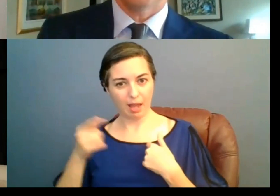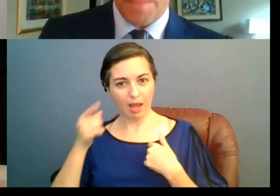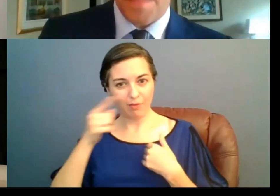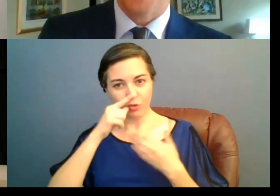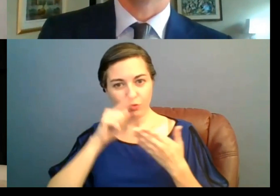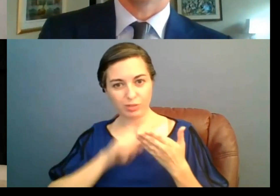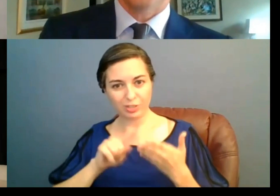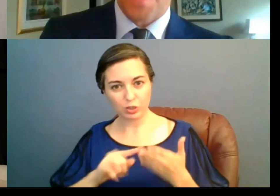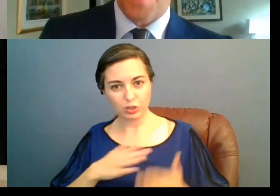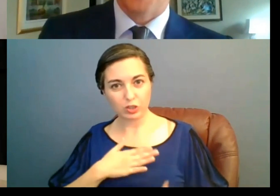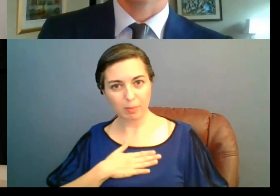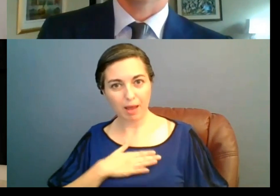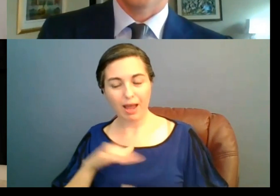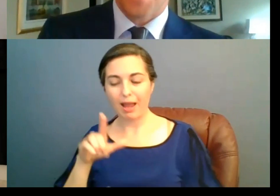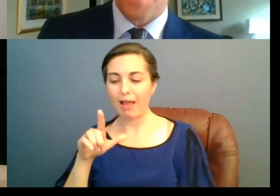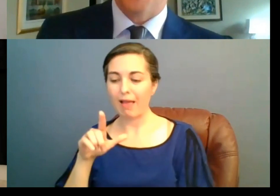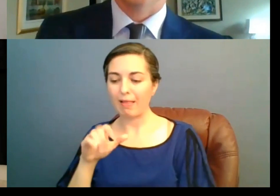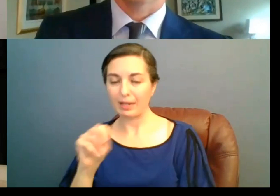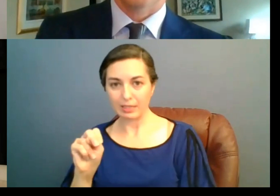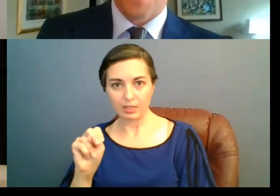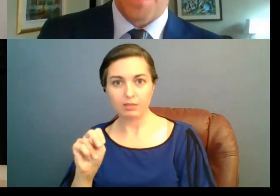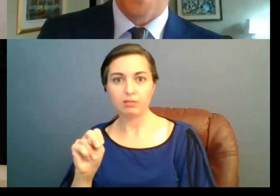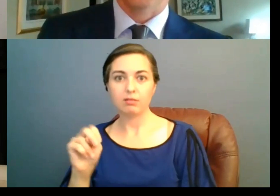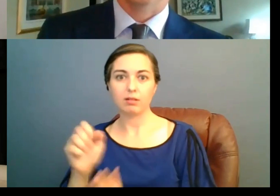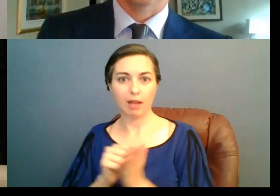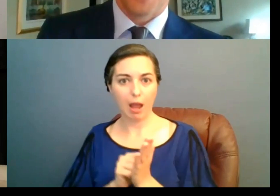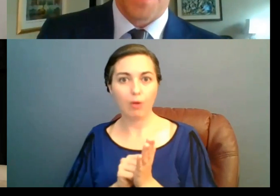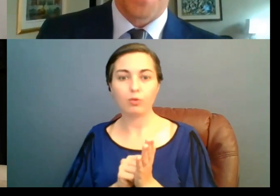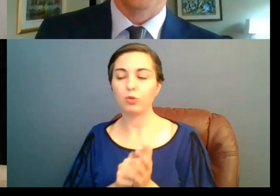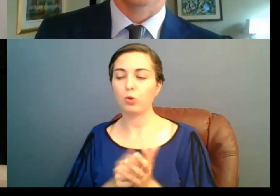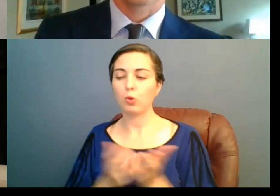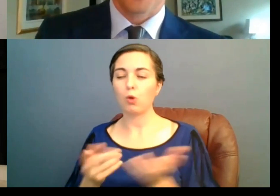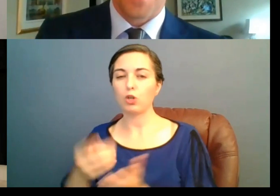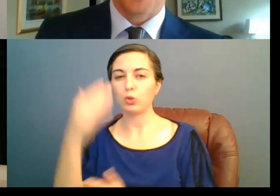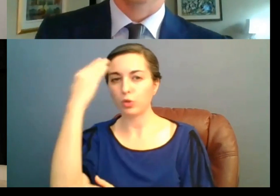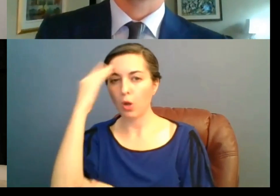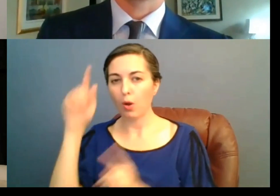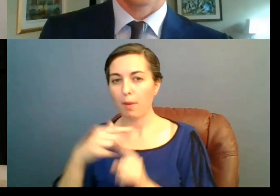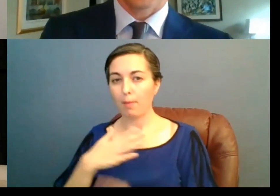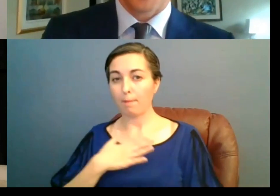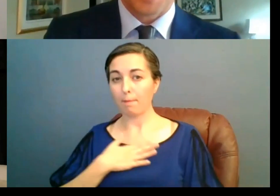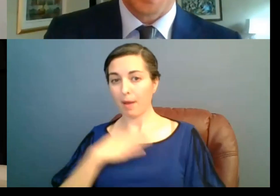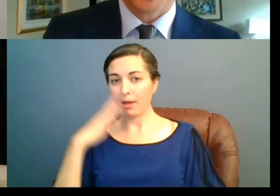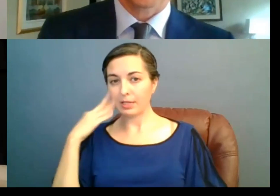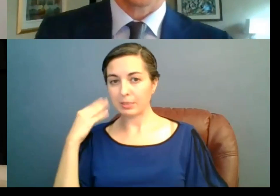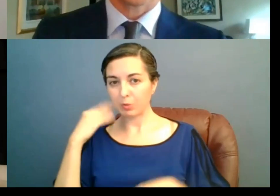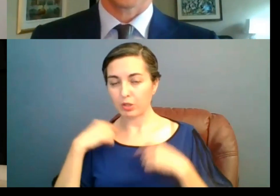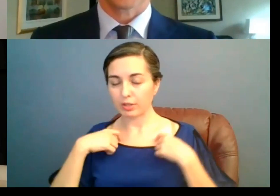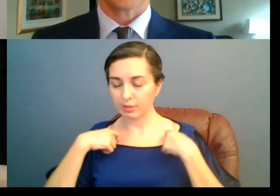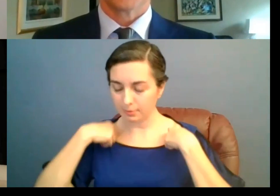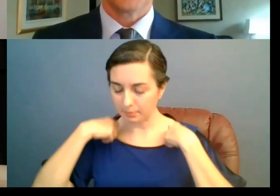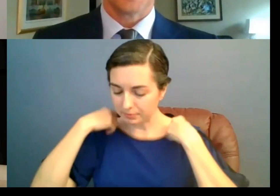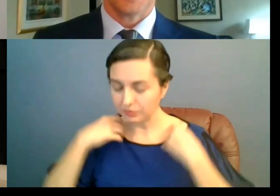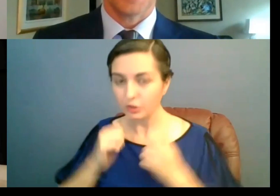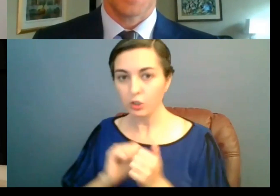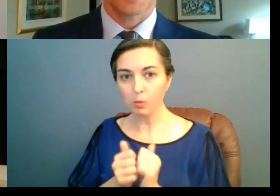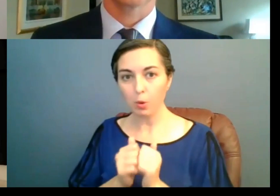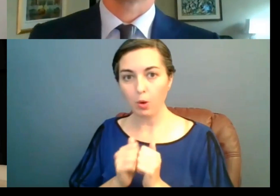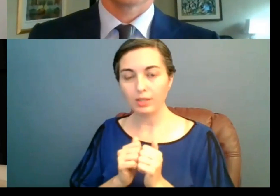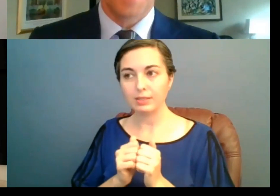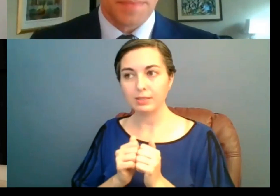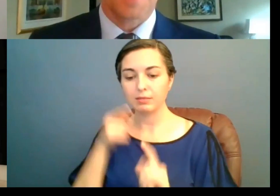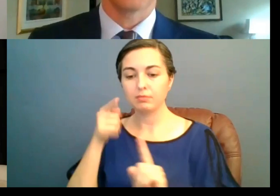know about my experience? I think the biggest thing in sports is so much about who you